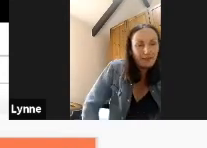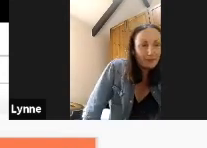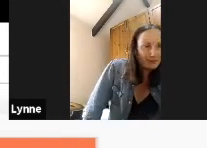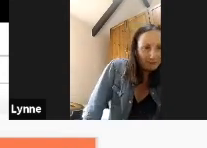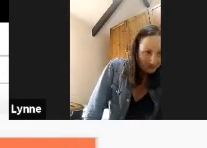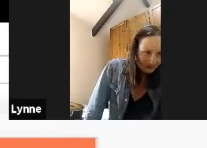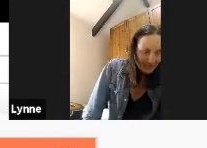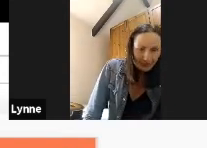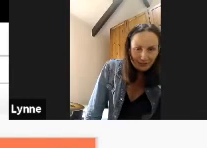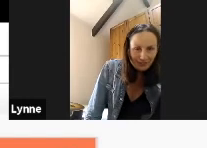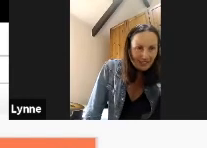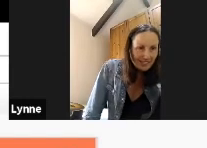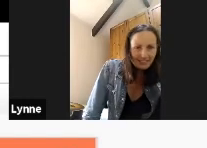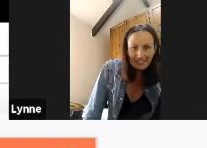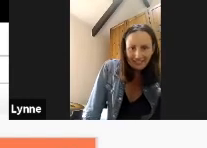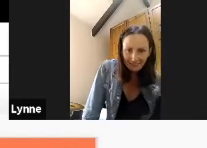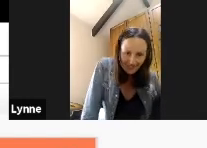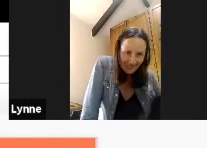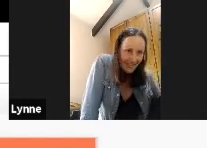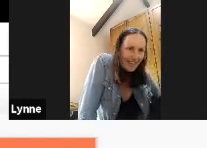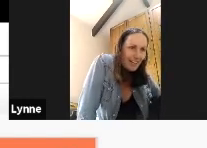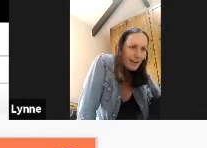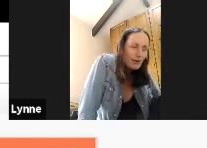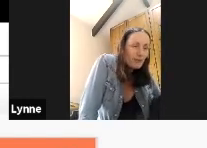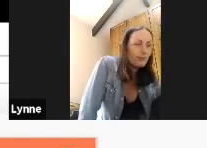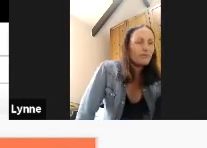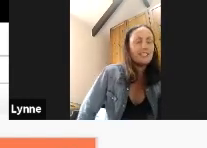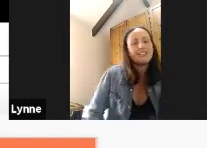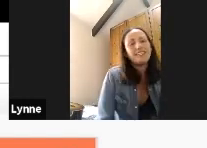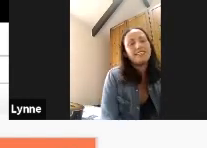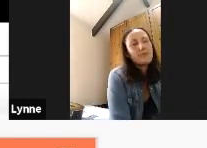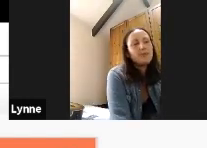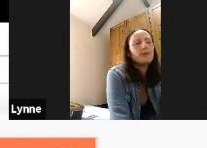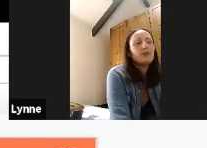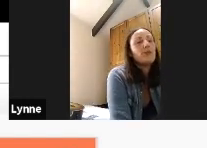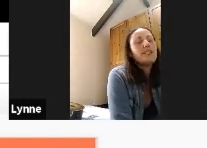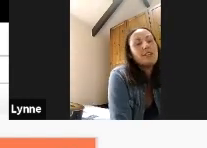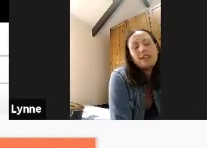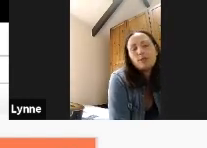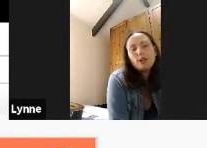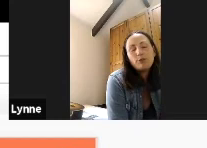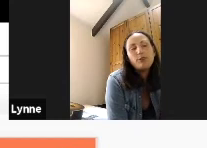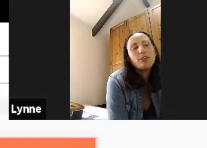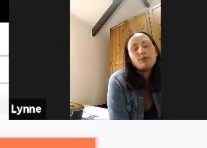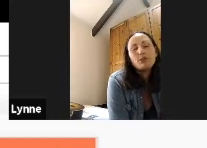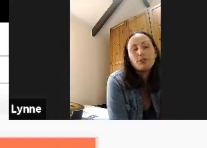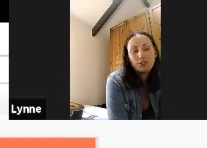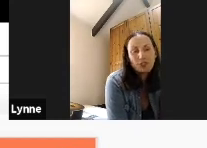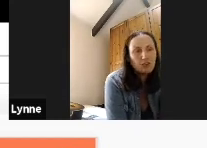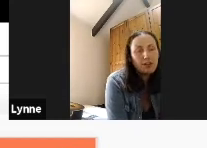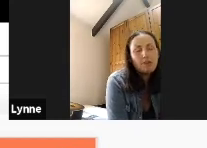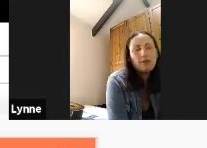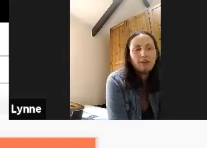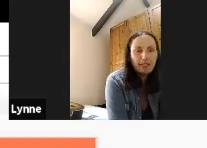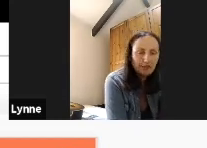benefits everyone. So to the next slide, this is an example. So we work with food hubs across the